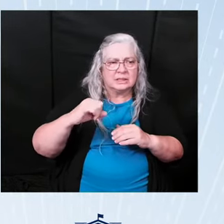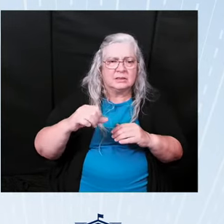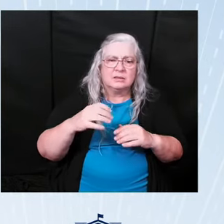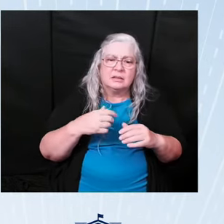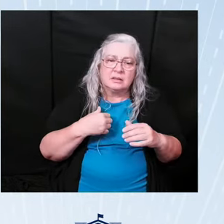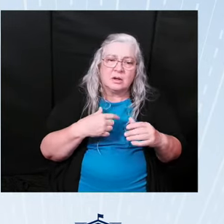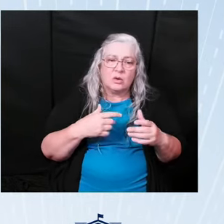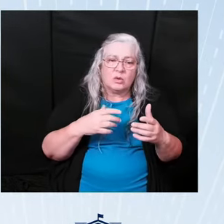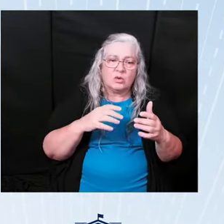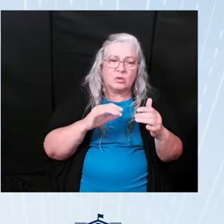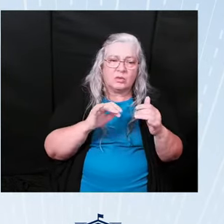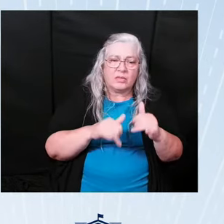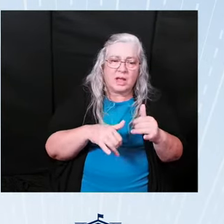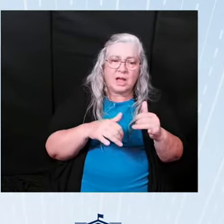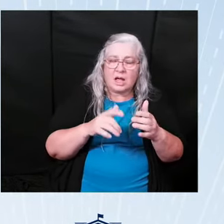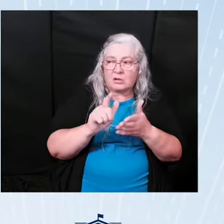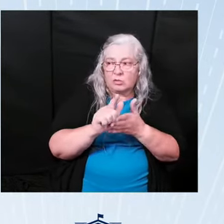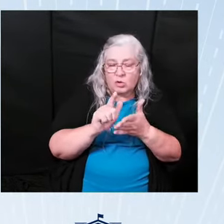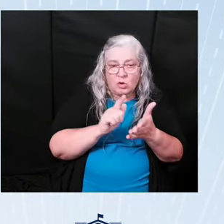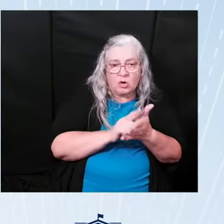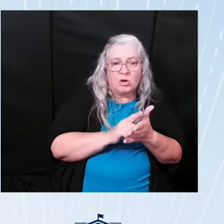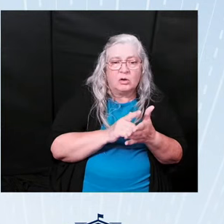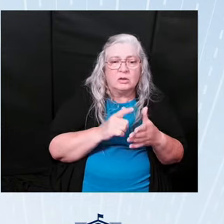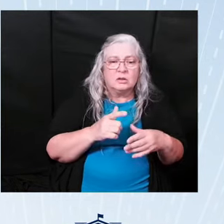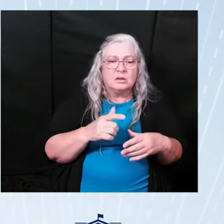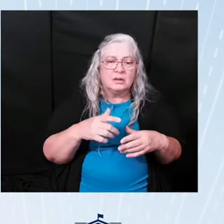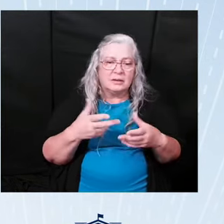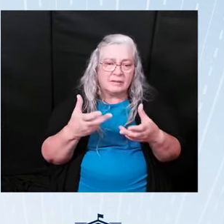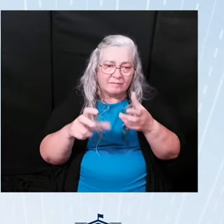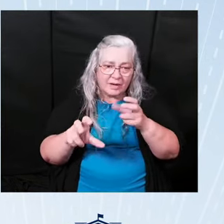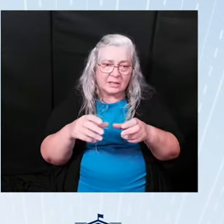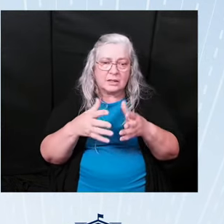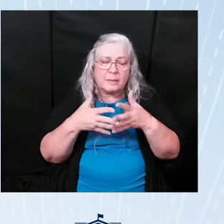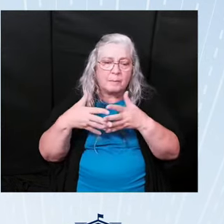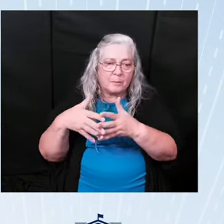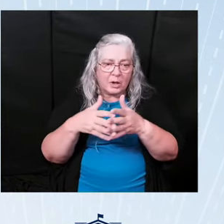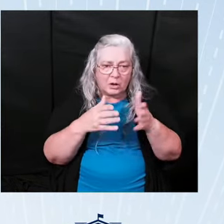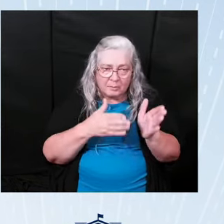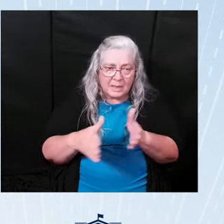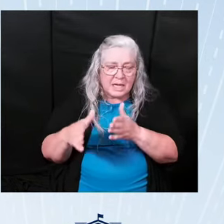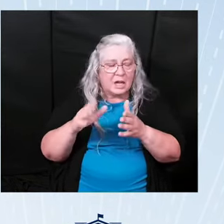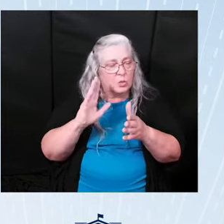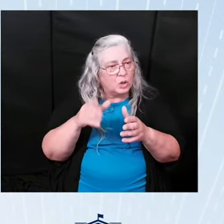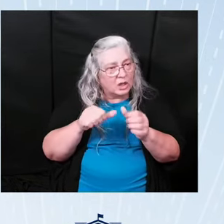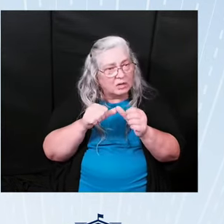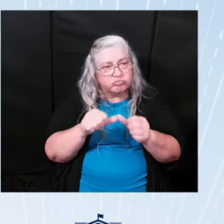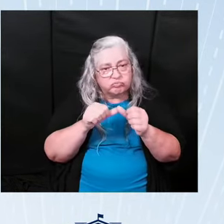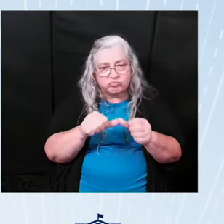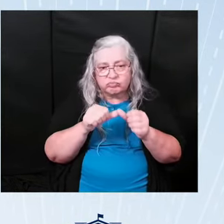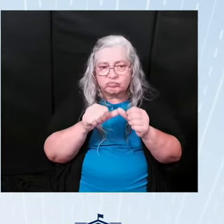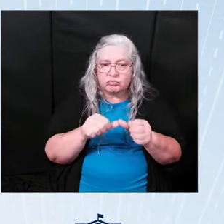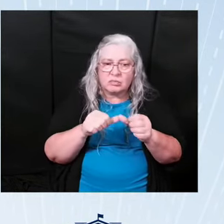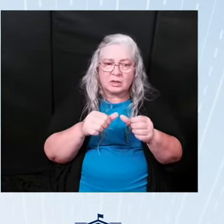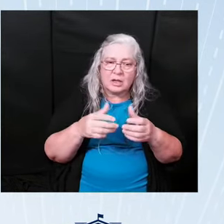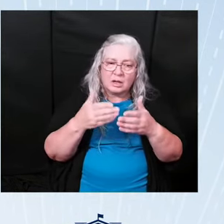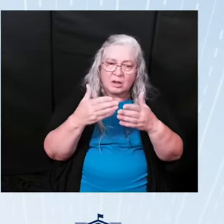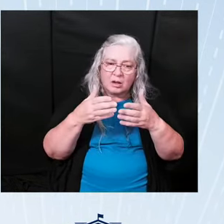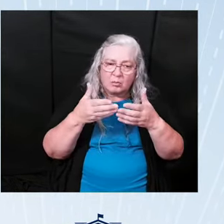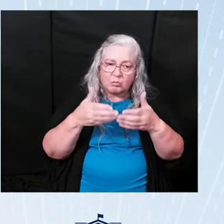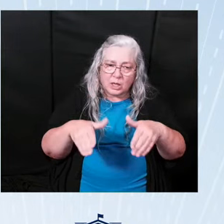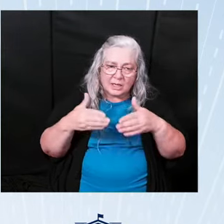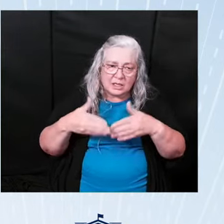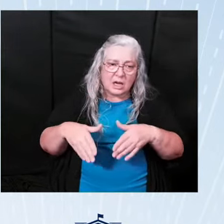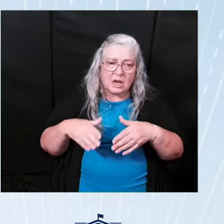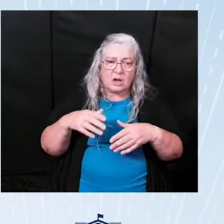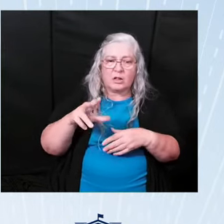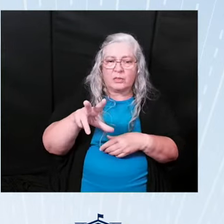agenda to keep moving forward on our resilience work. That breaking down to $328 million from the Department of Interior, who's